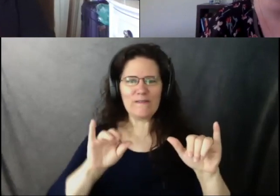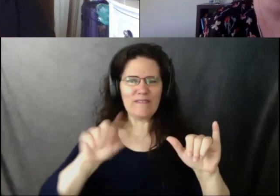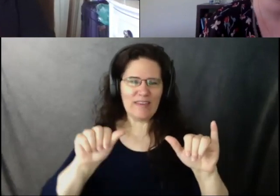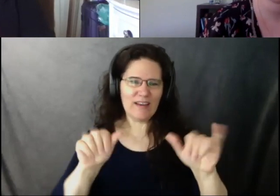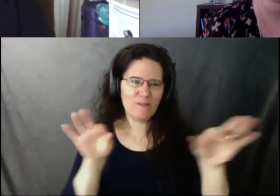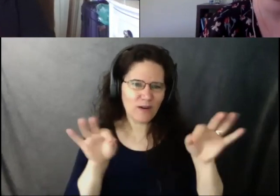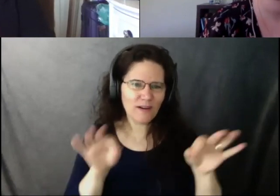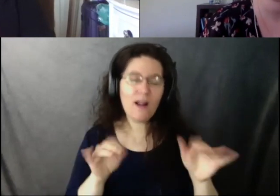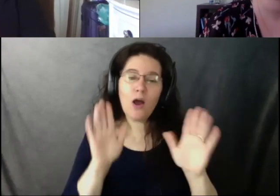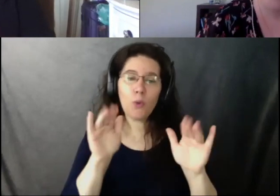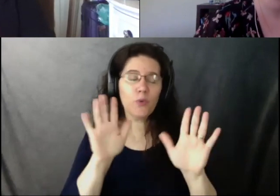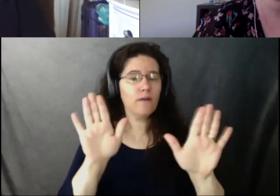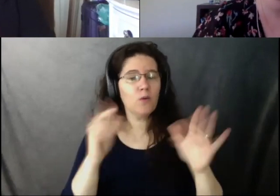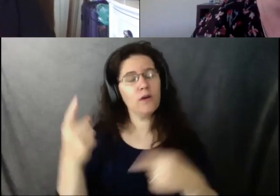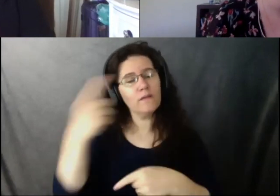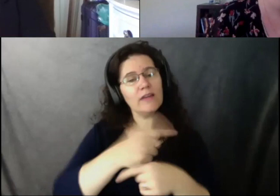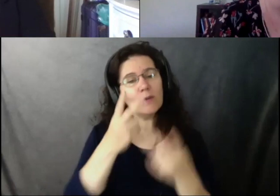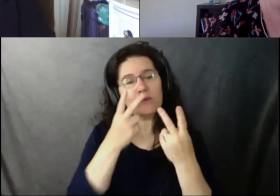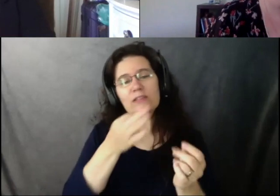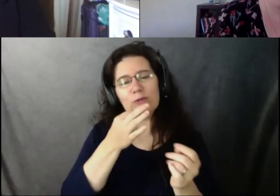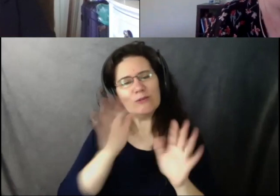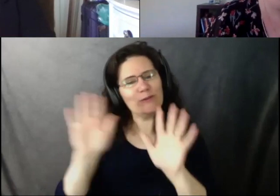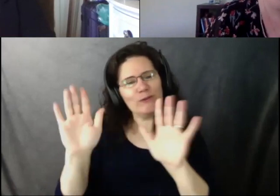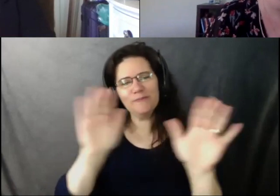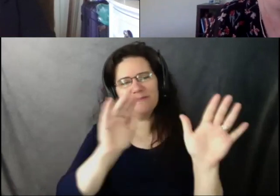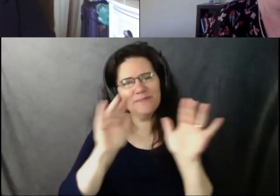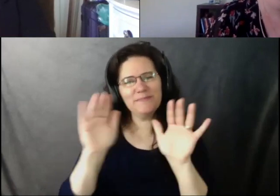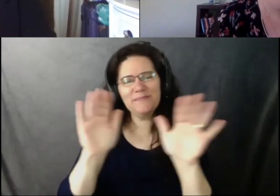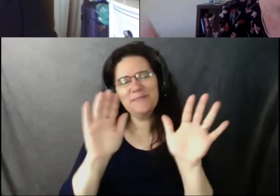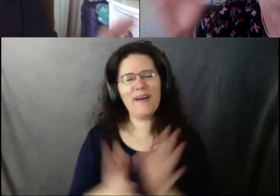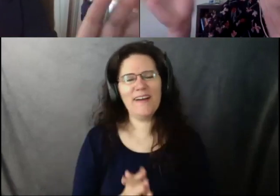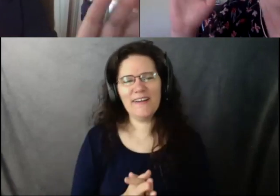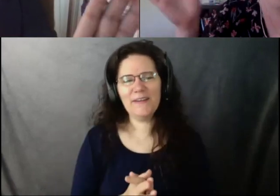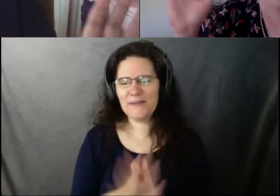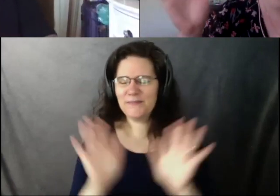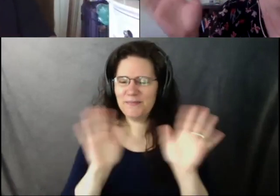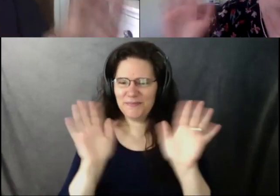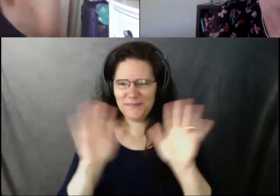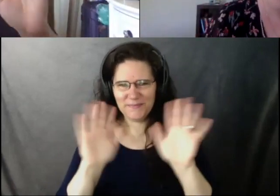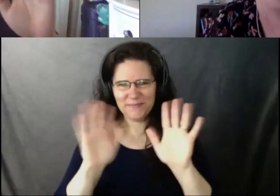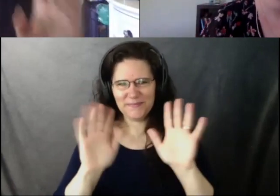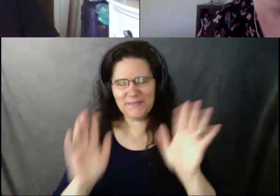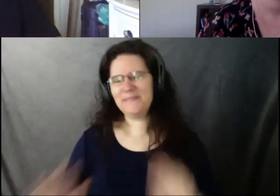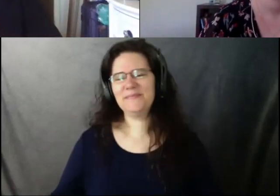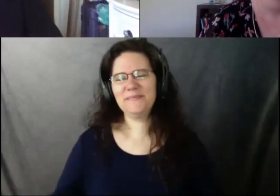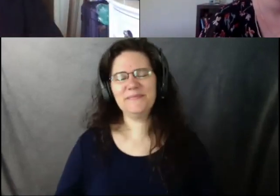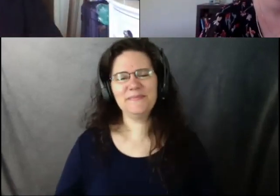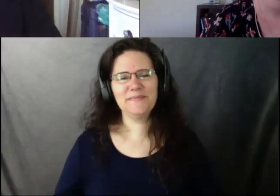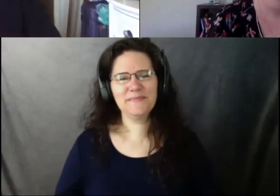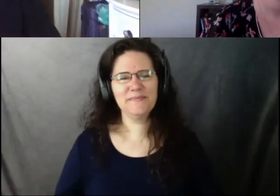really wonderful day, and we'll see you soon. Thank you. Bye, everyone. Bye.